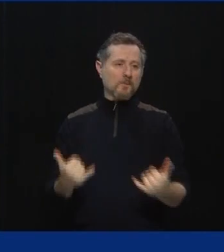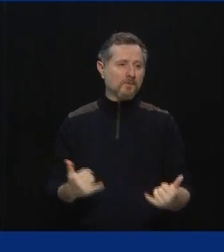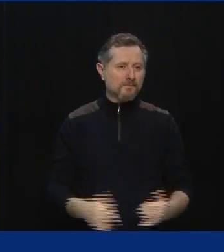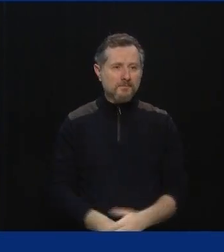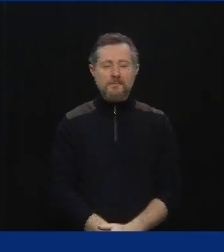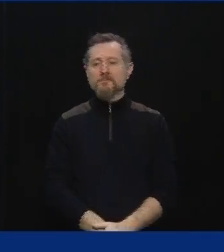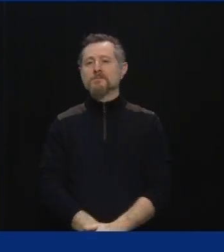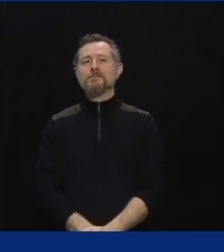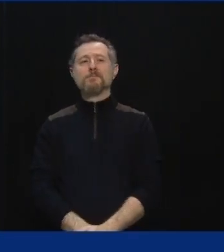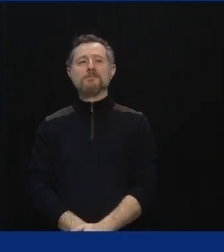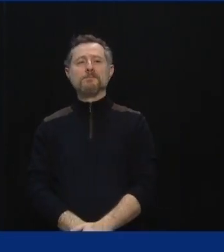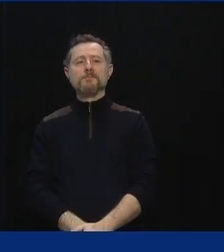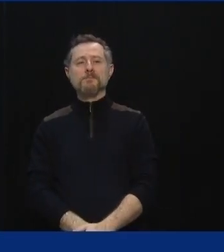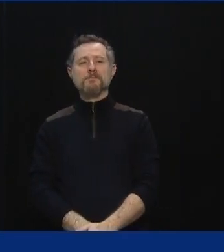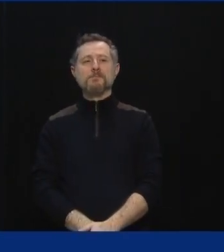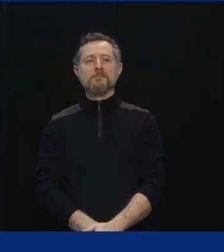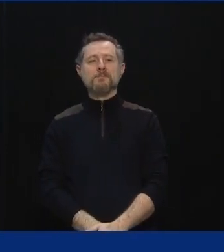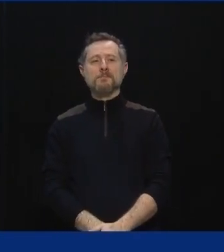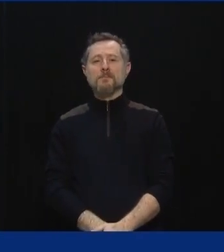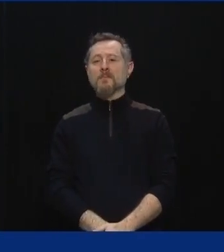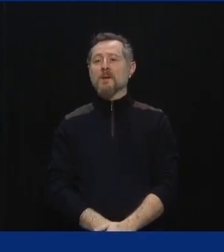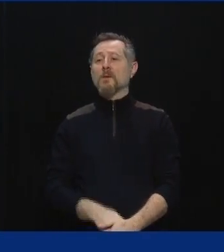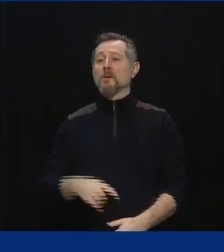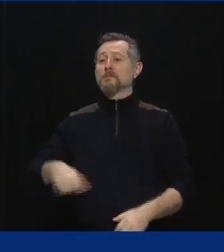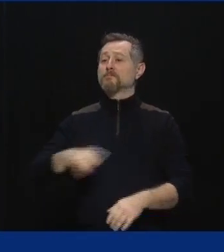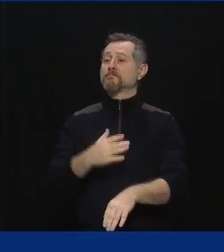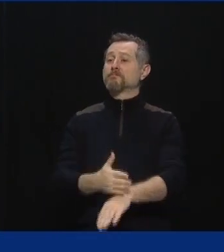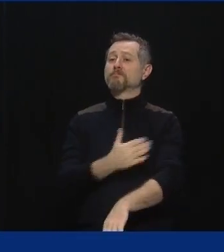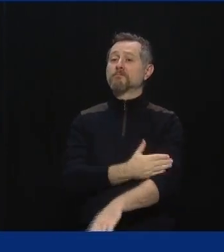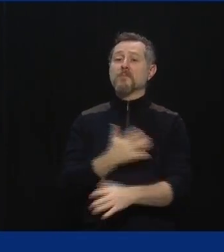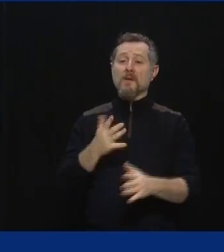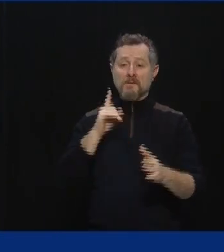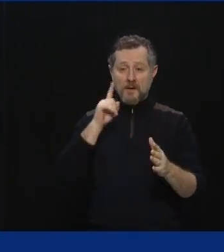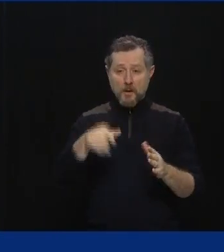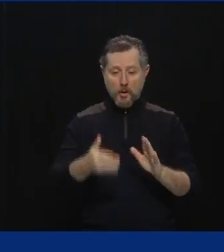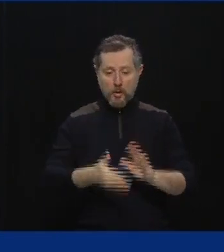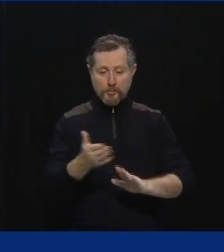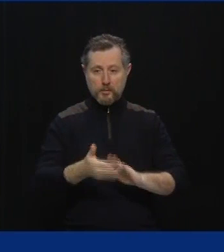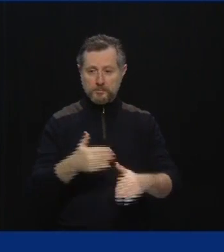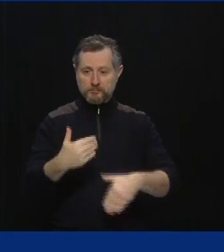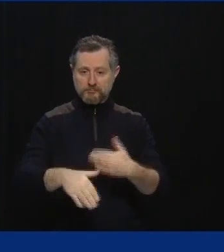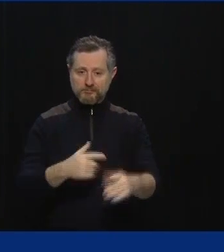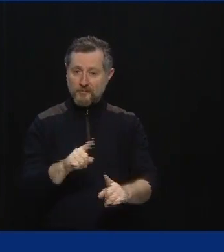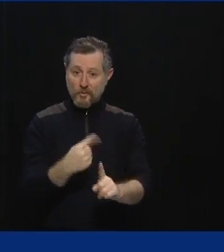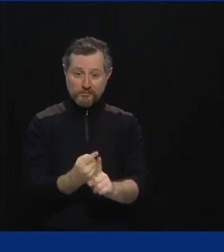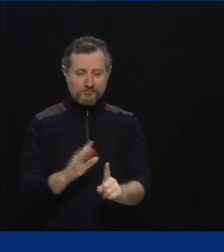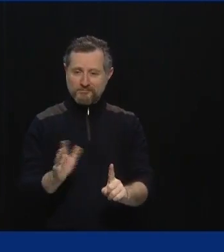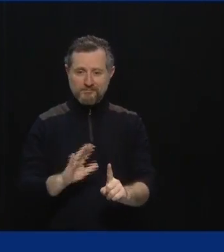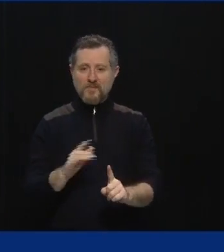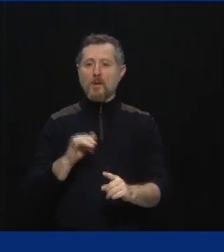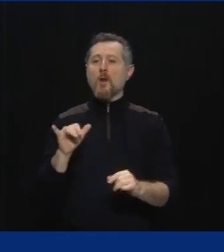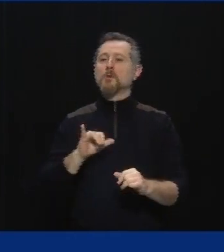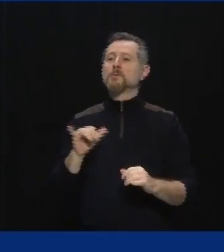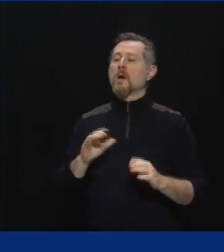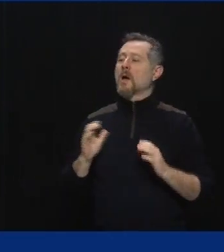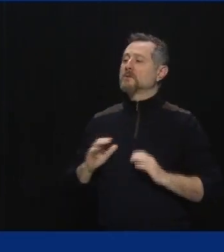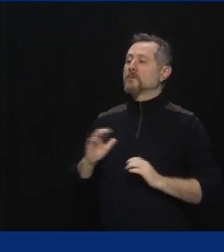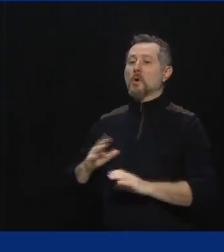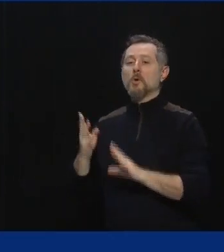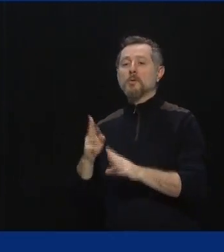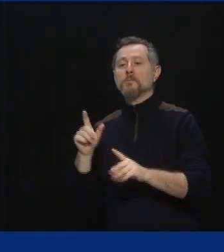But the new terminal will not just be a major upgrade in terms of operating capabilities. It will offer a world-class customer